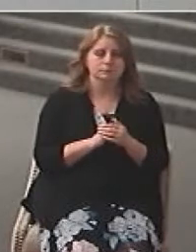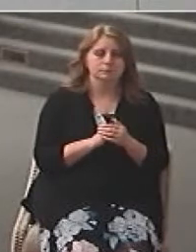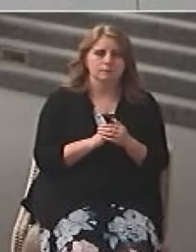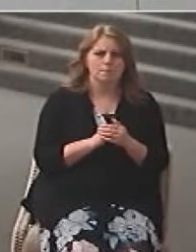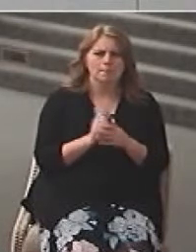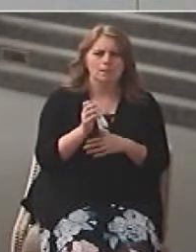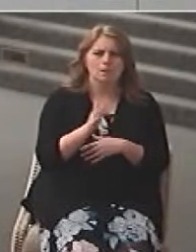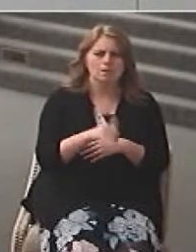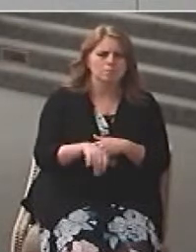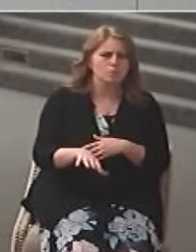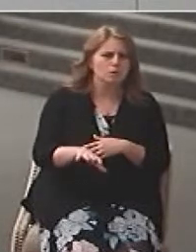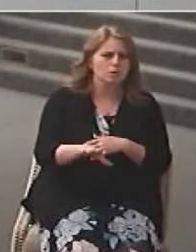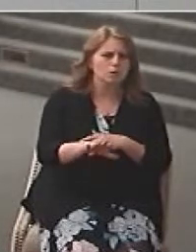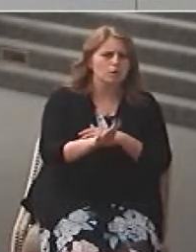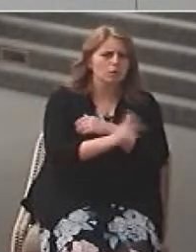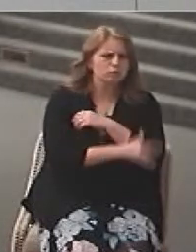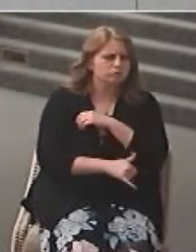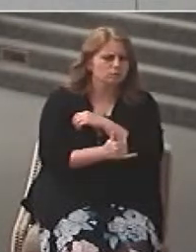All over the country,